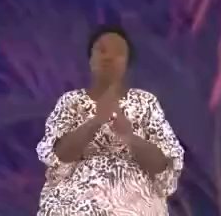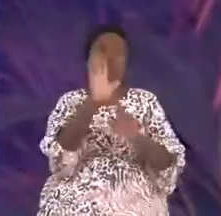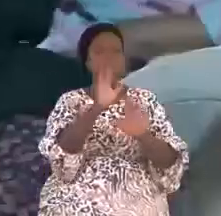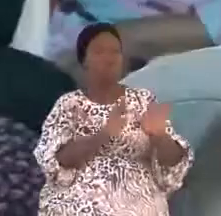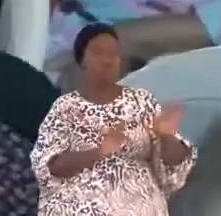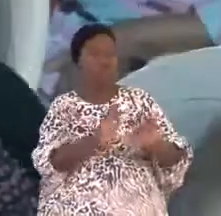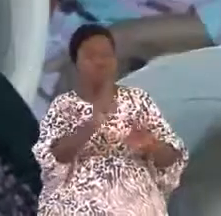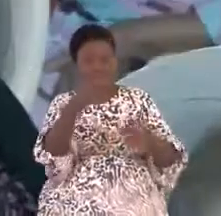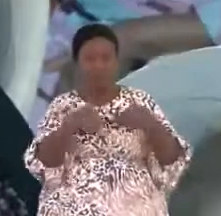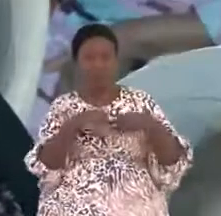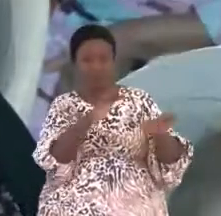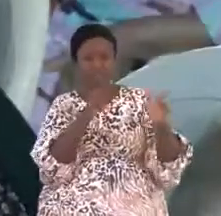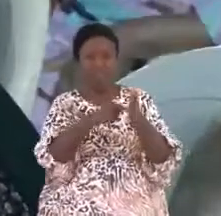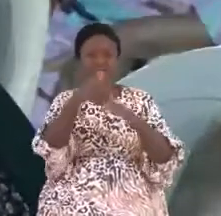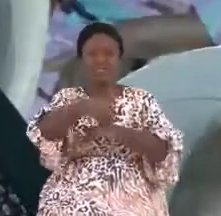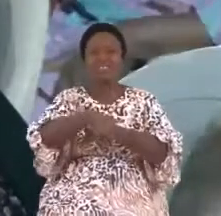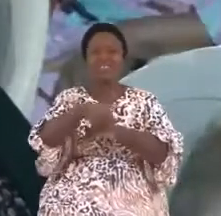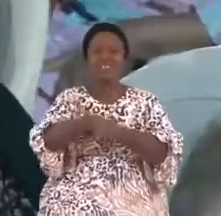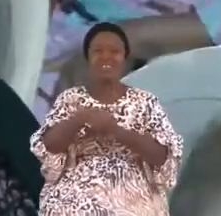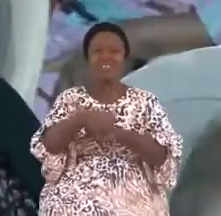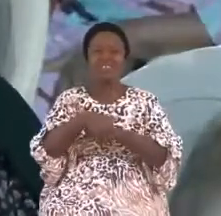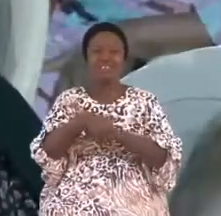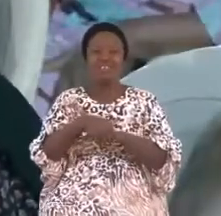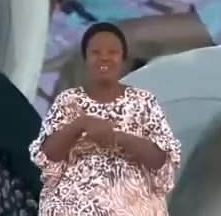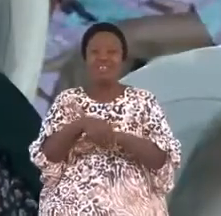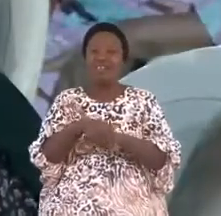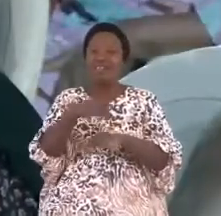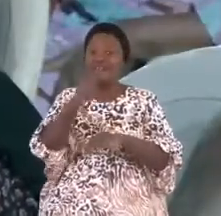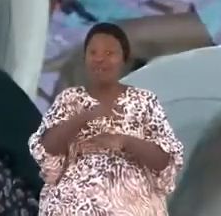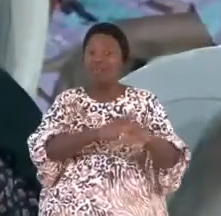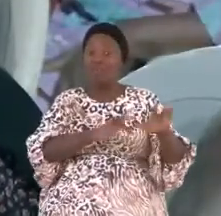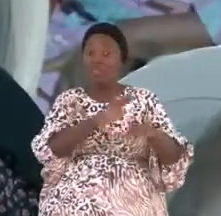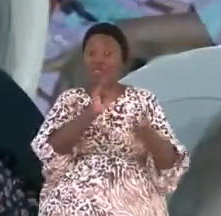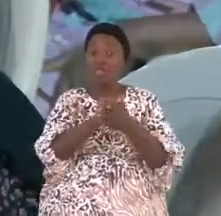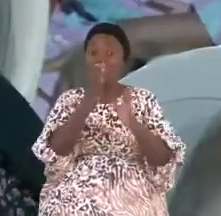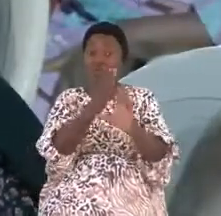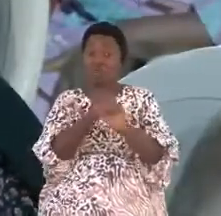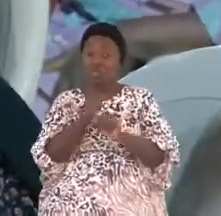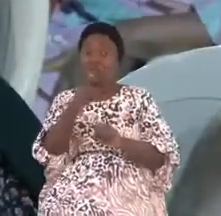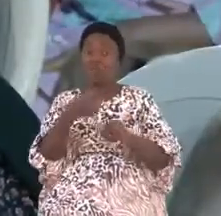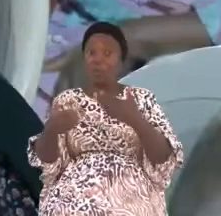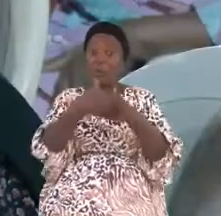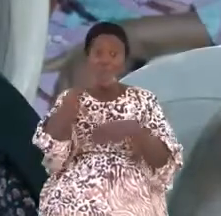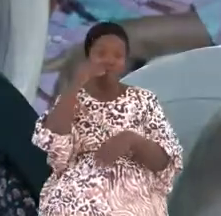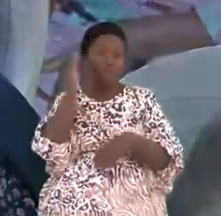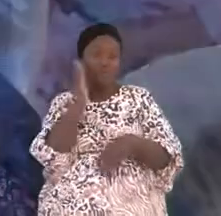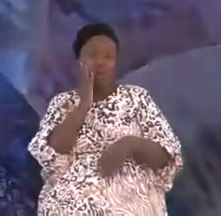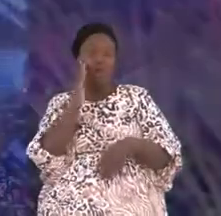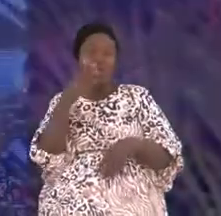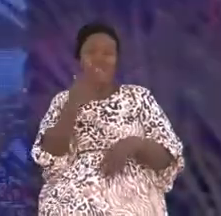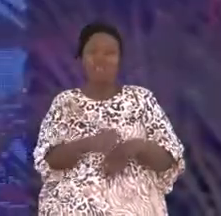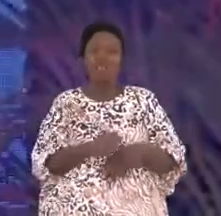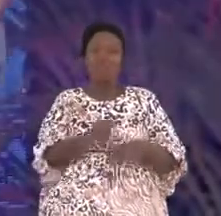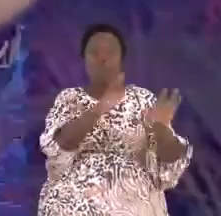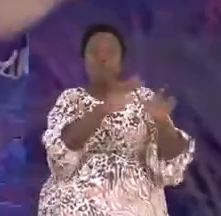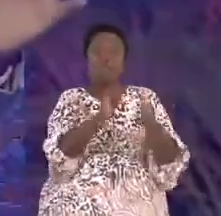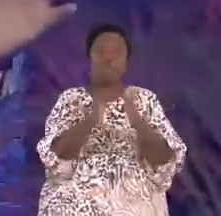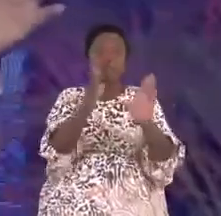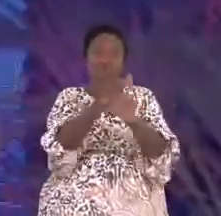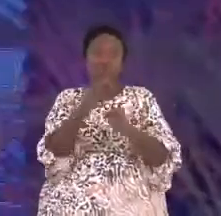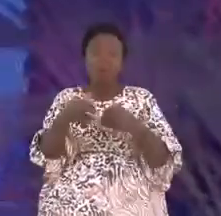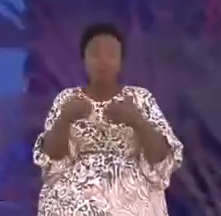mercy tonight the mercy that will receive you back home that will receive you back into the